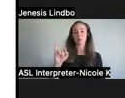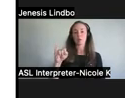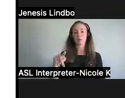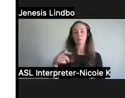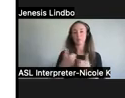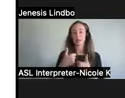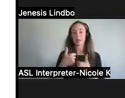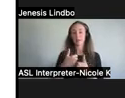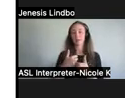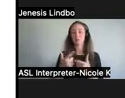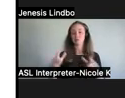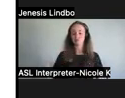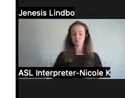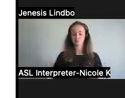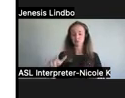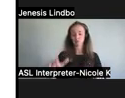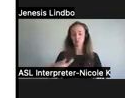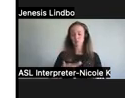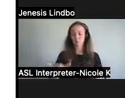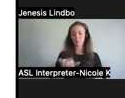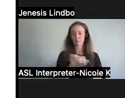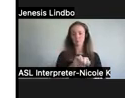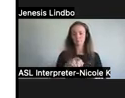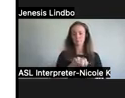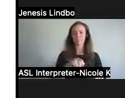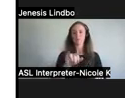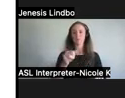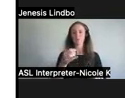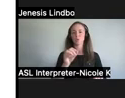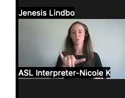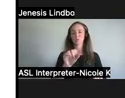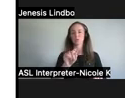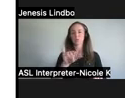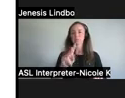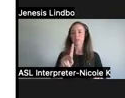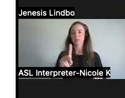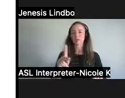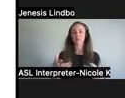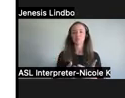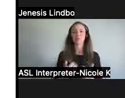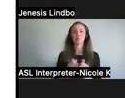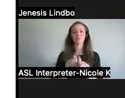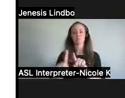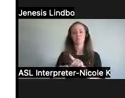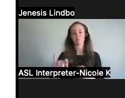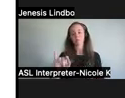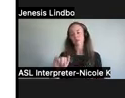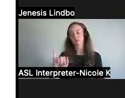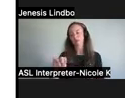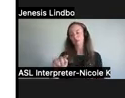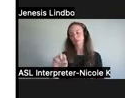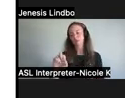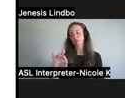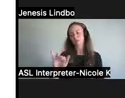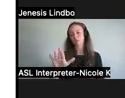large joysticks and large arcade style buttons that are all built into one interface and can be plugged into different consoles or the computer and allow